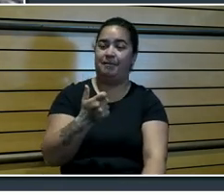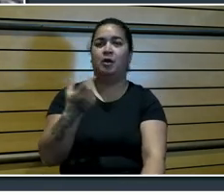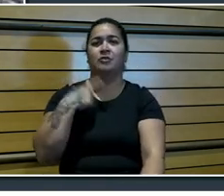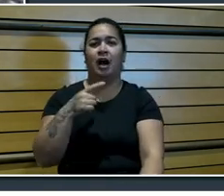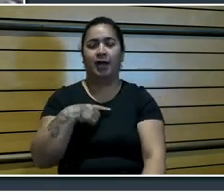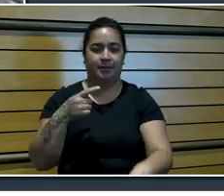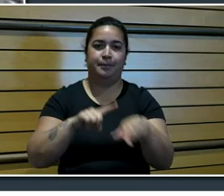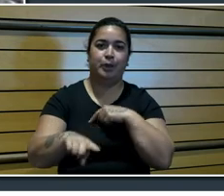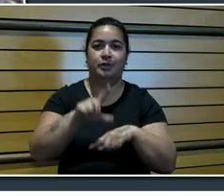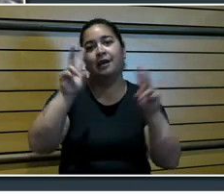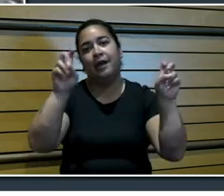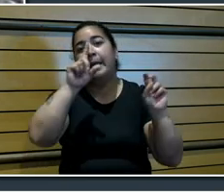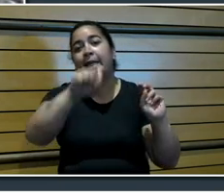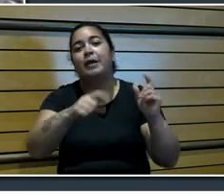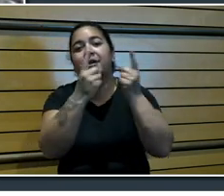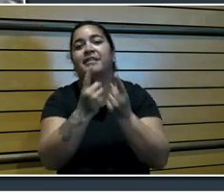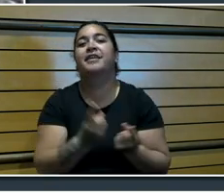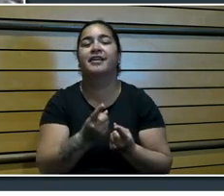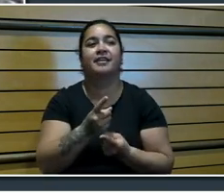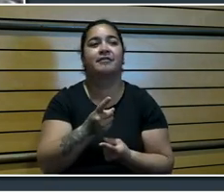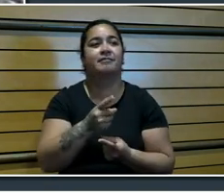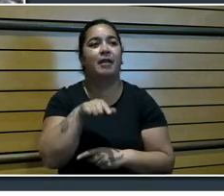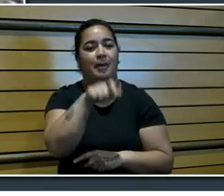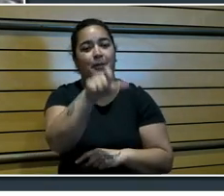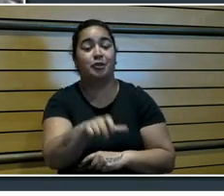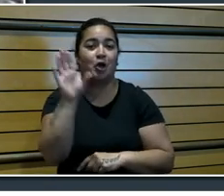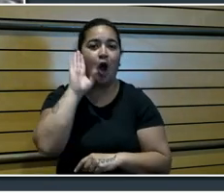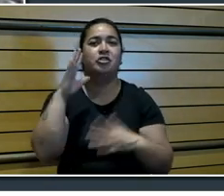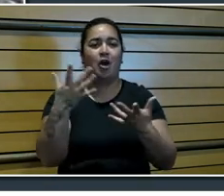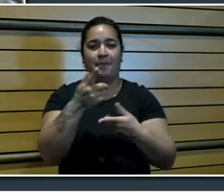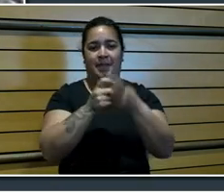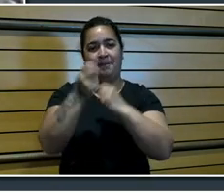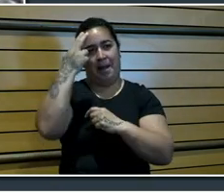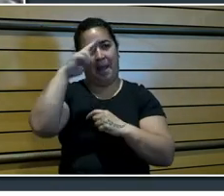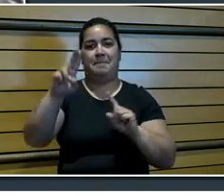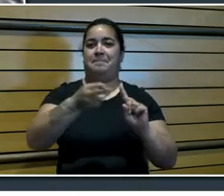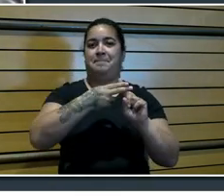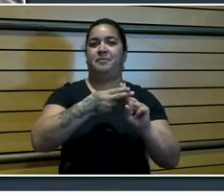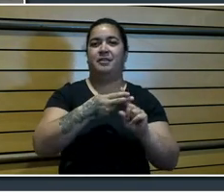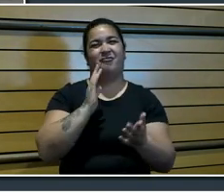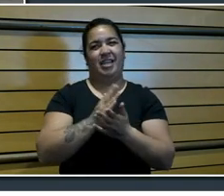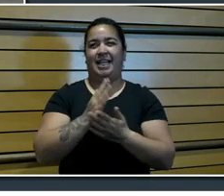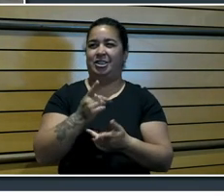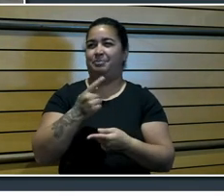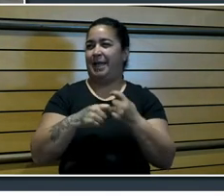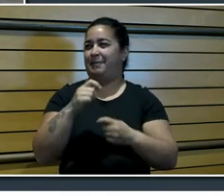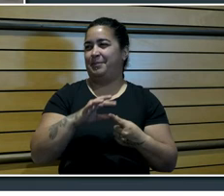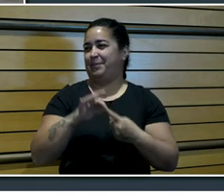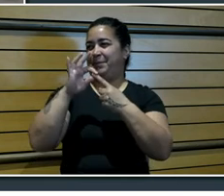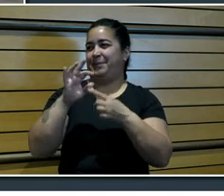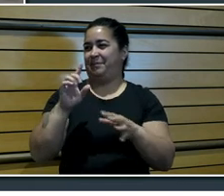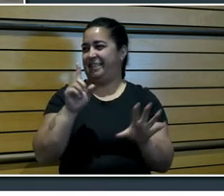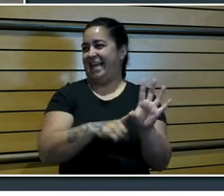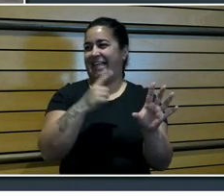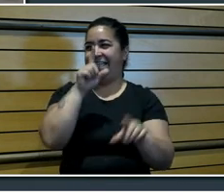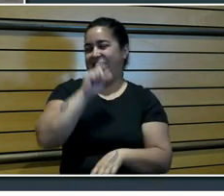heard, and that eventually transitioned into the name. Perfect. Well done. Just being quintessential young Kiwis.